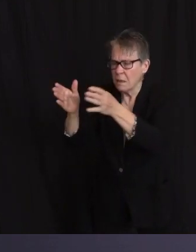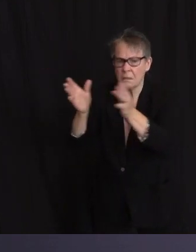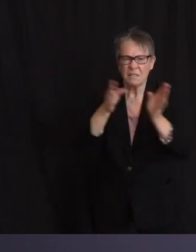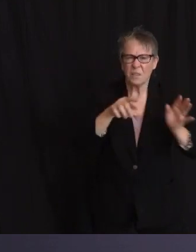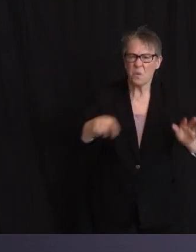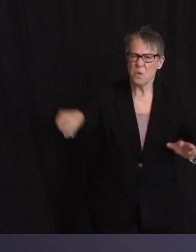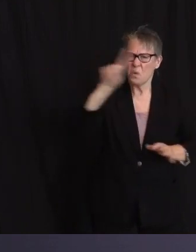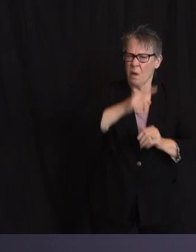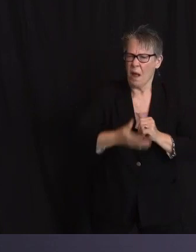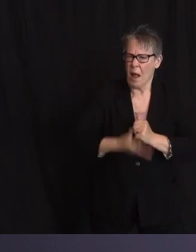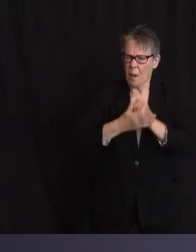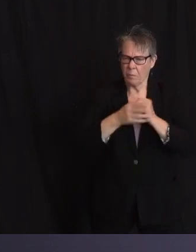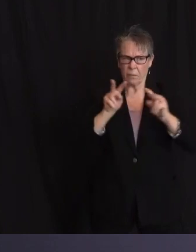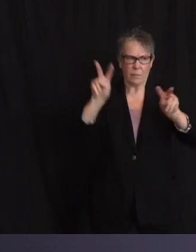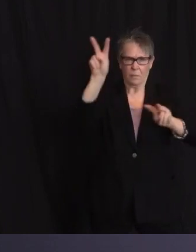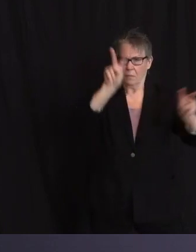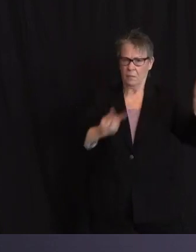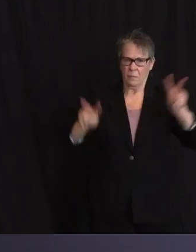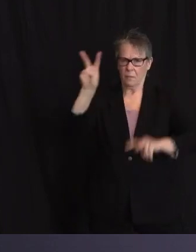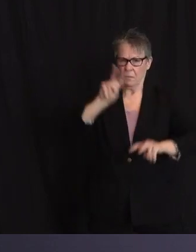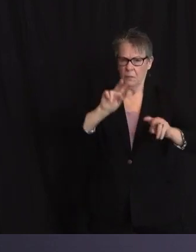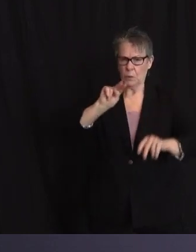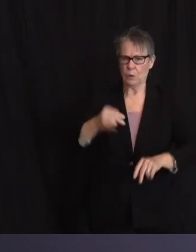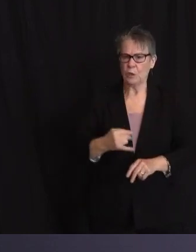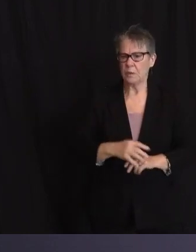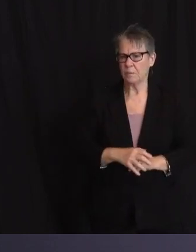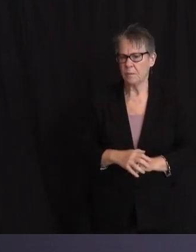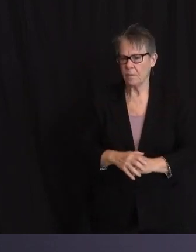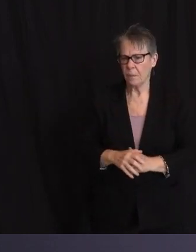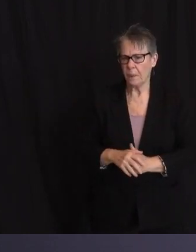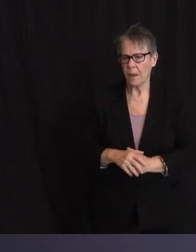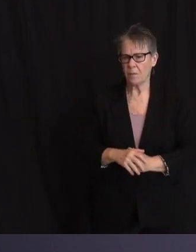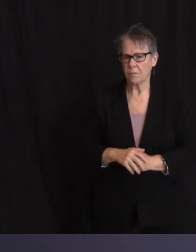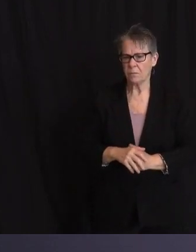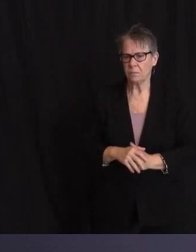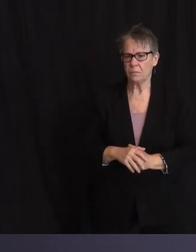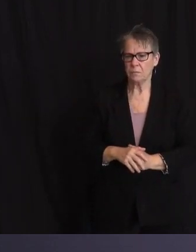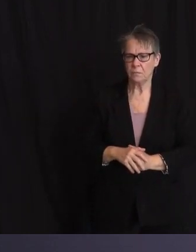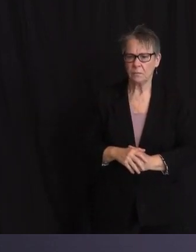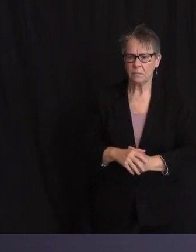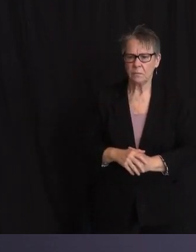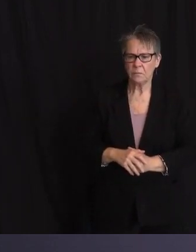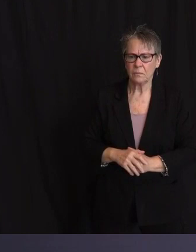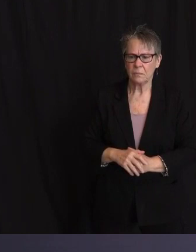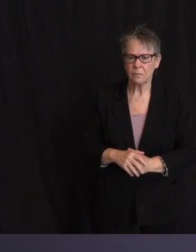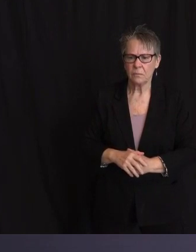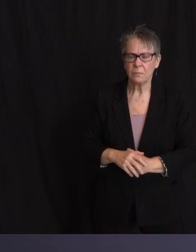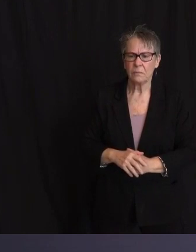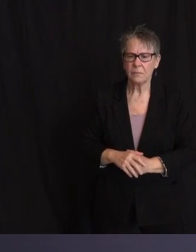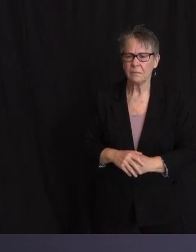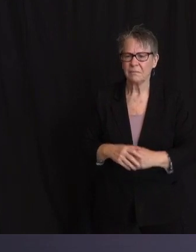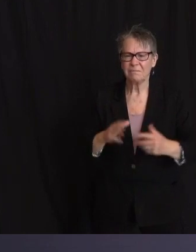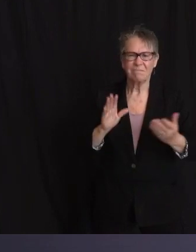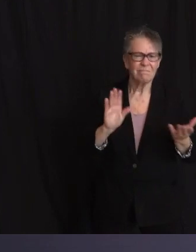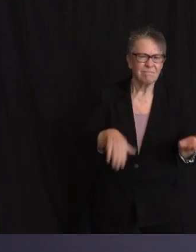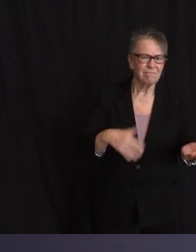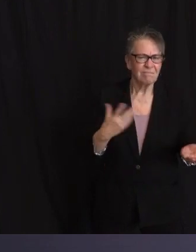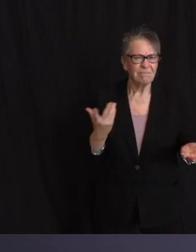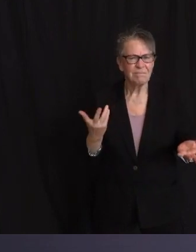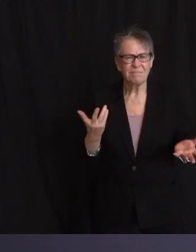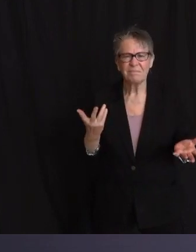reopen, are you concerned that this voice and clamor may increase? And how would you